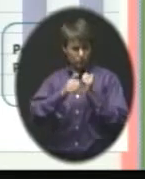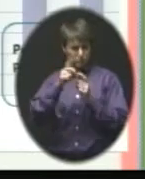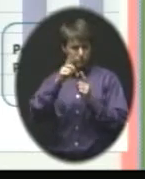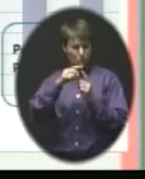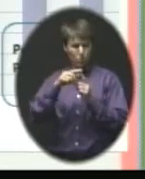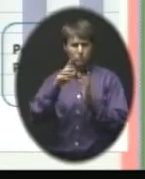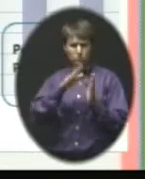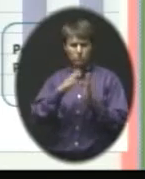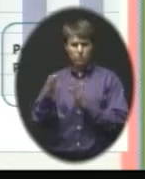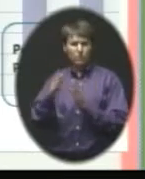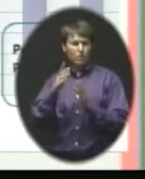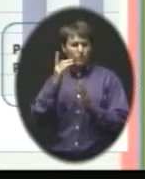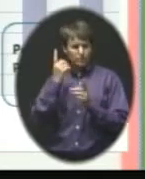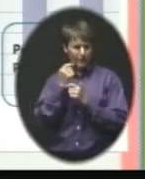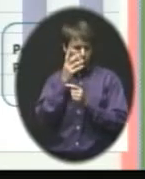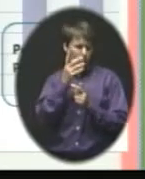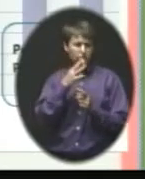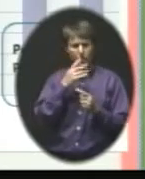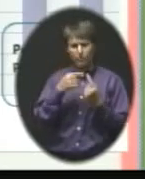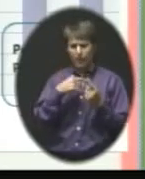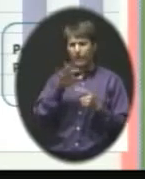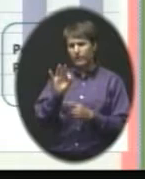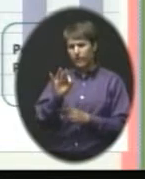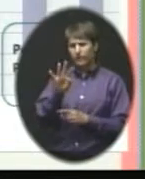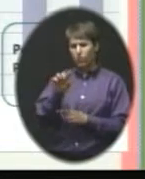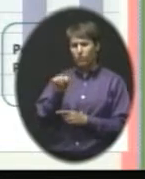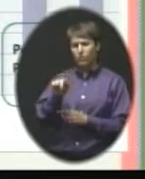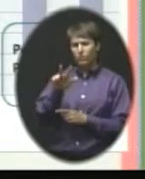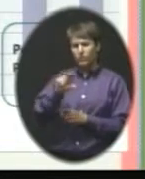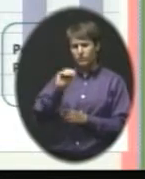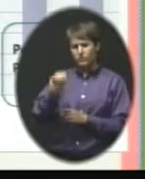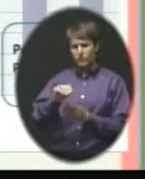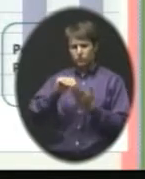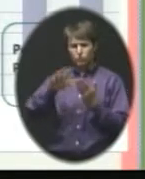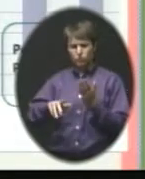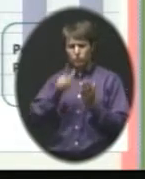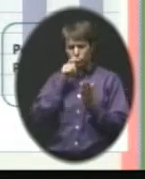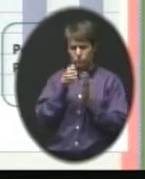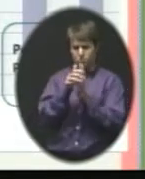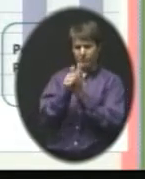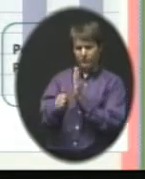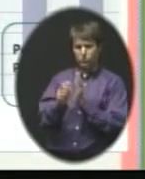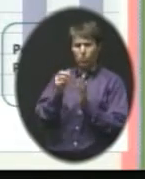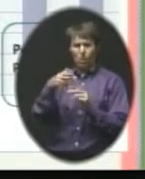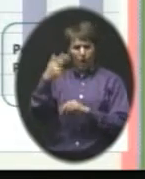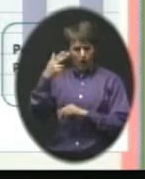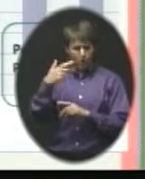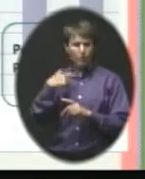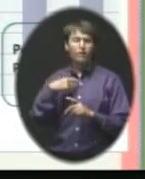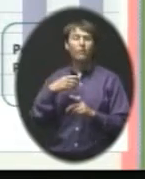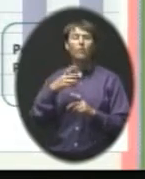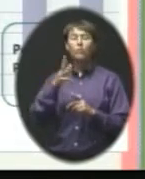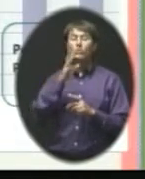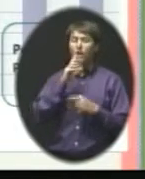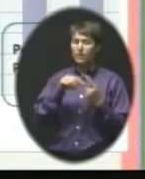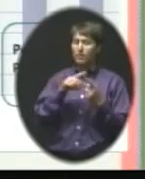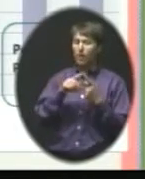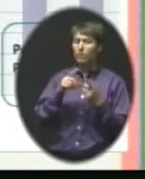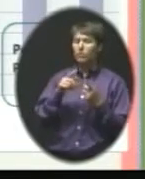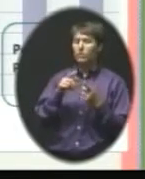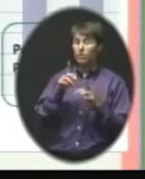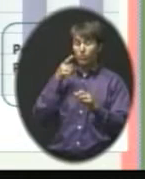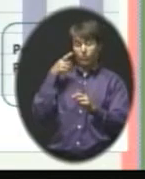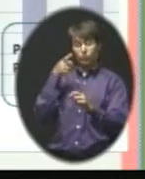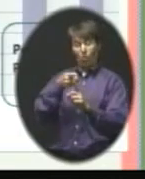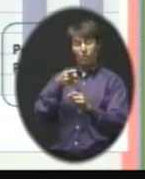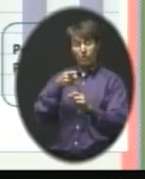would have talked last year about how we had 94.3% of our students proficient or higher. We would have talked about how the target